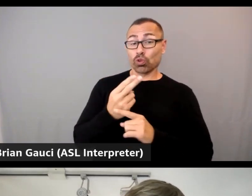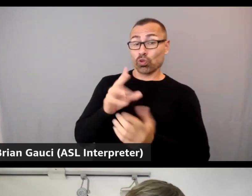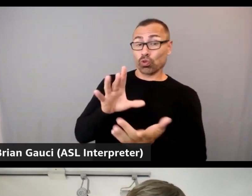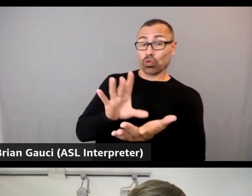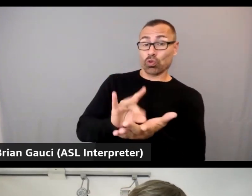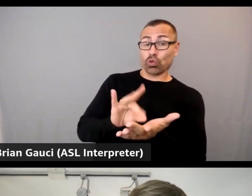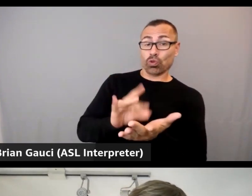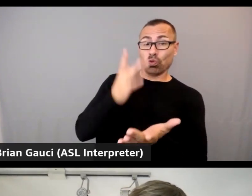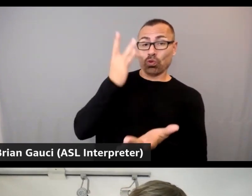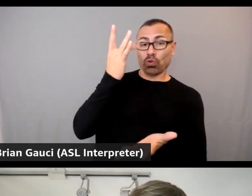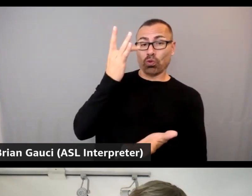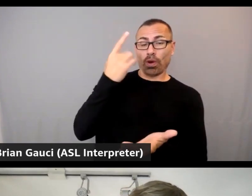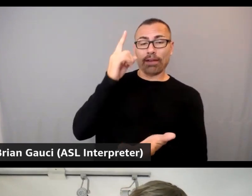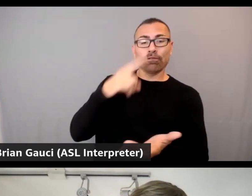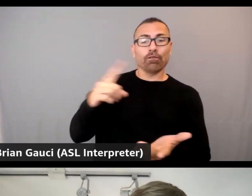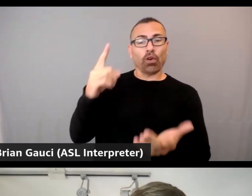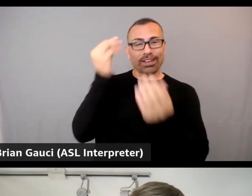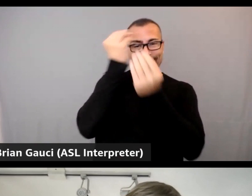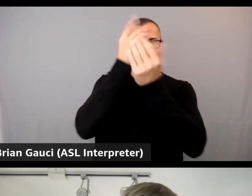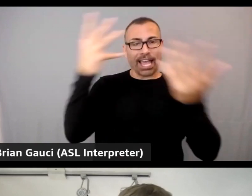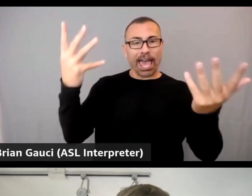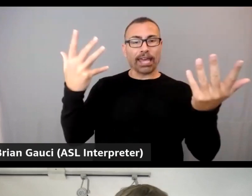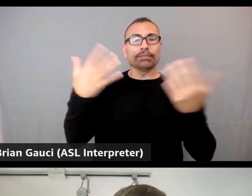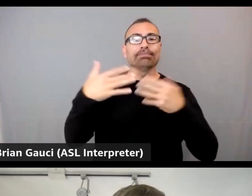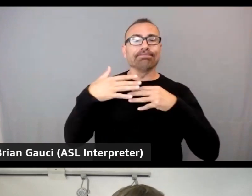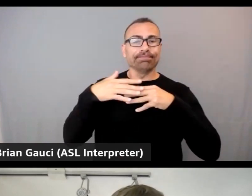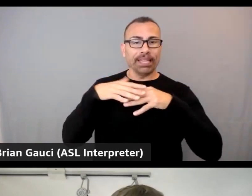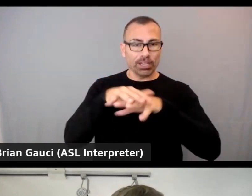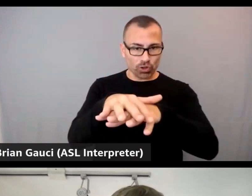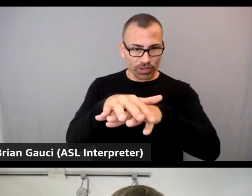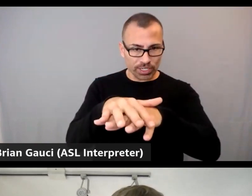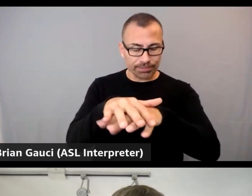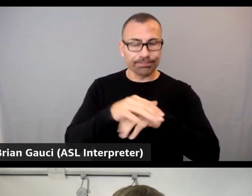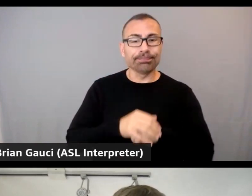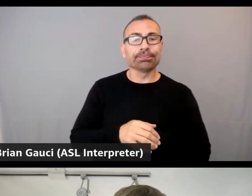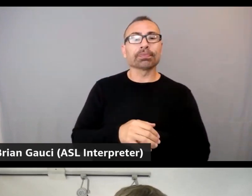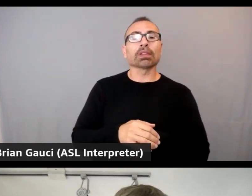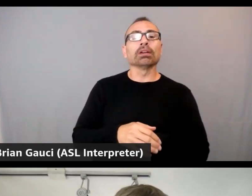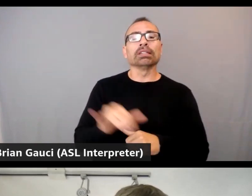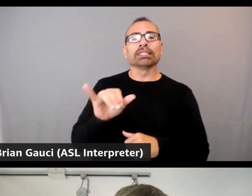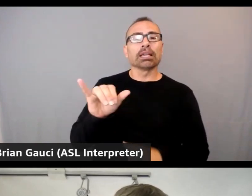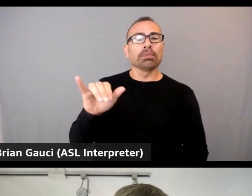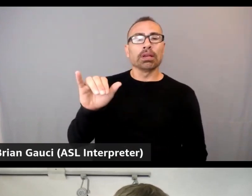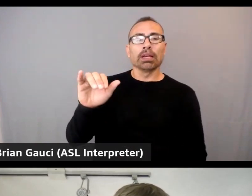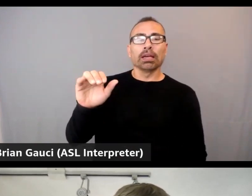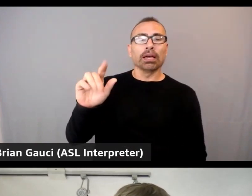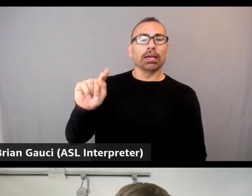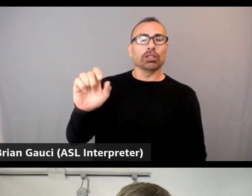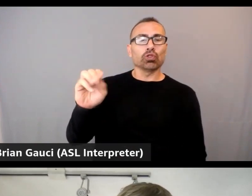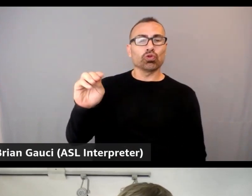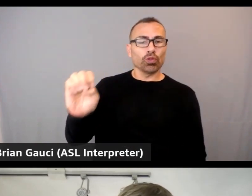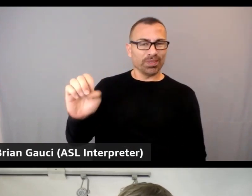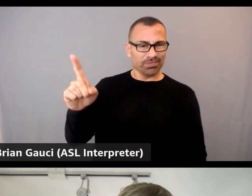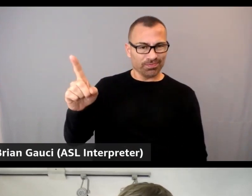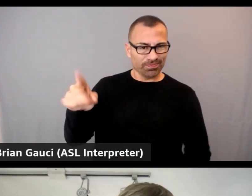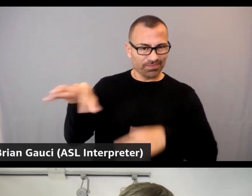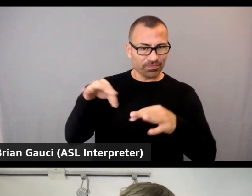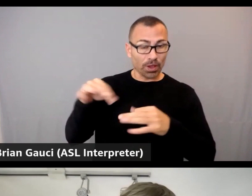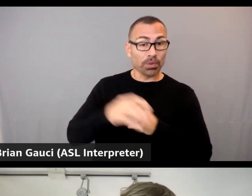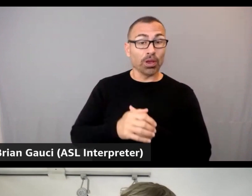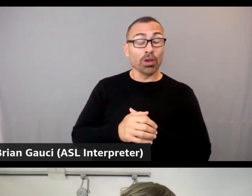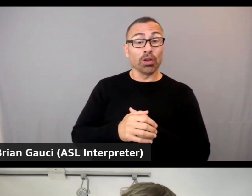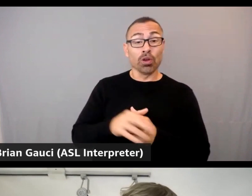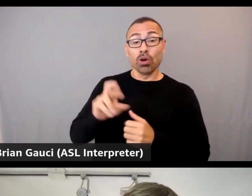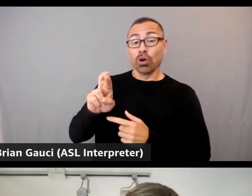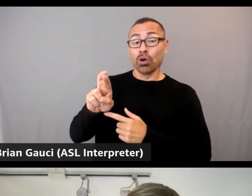Glue for data integration. And as Tome was describing, raw data is everywhere. But to